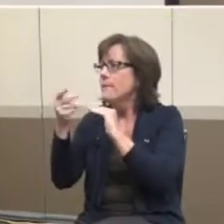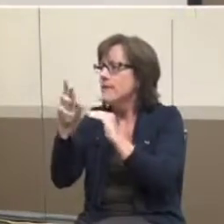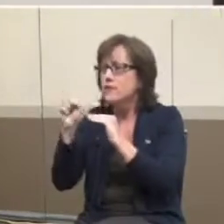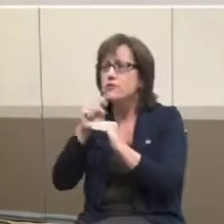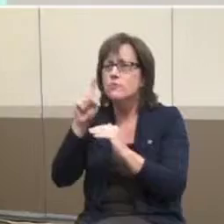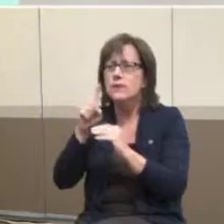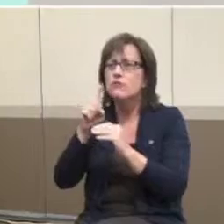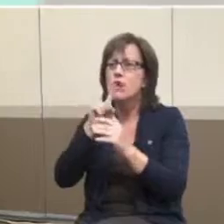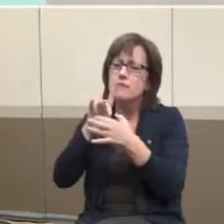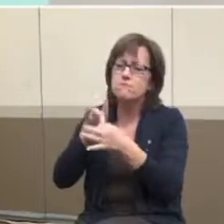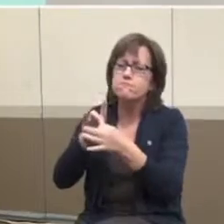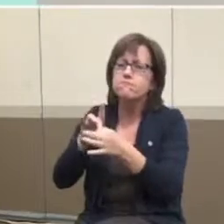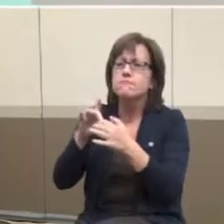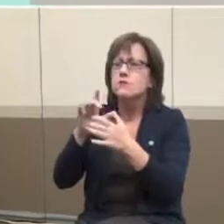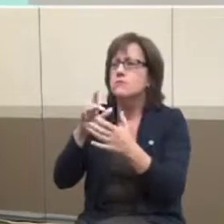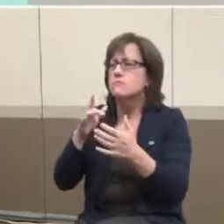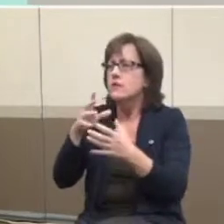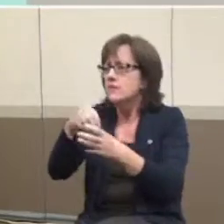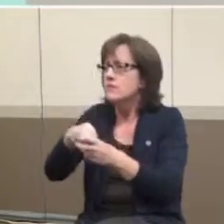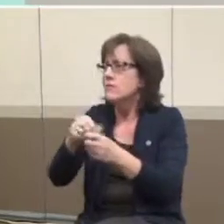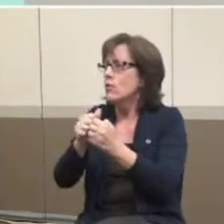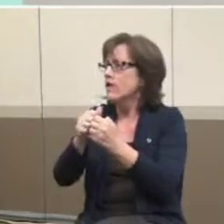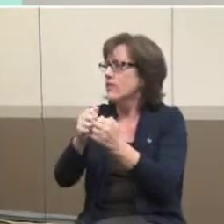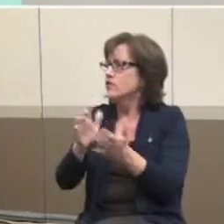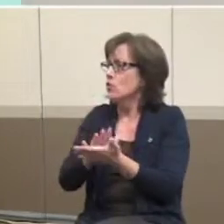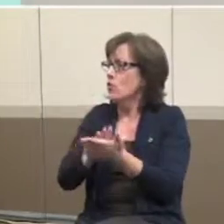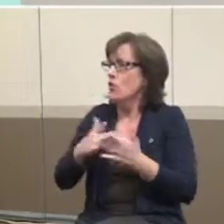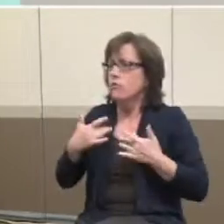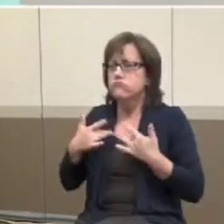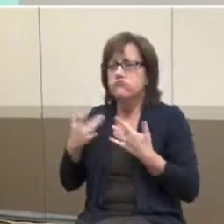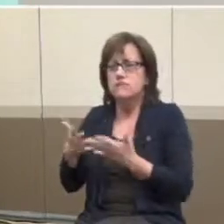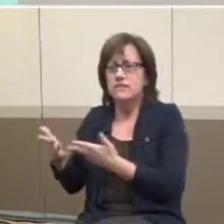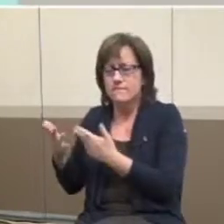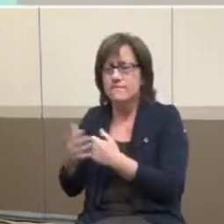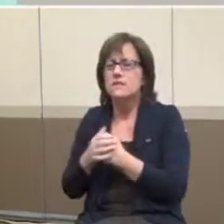the school. So one of the reasons why I did this was I thought,